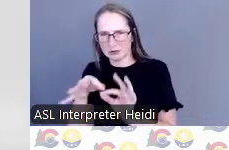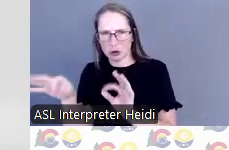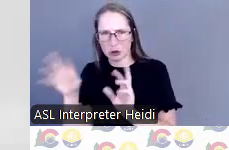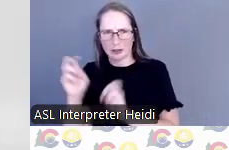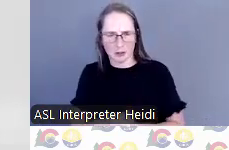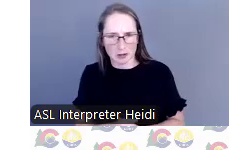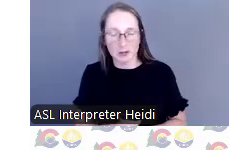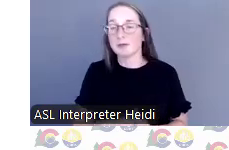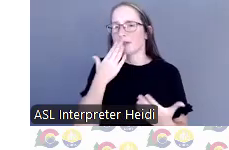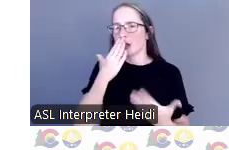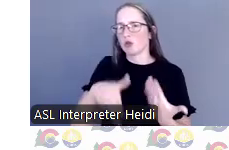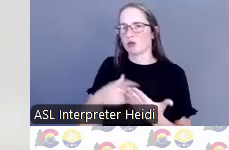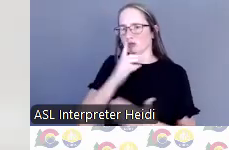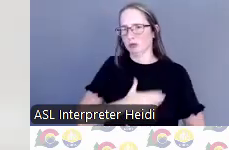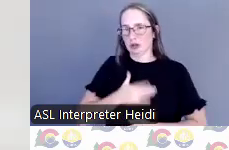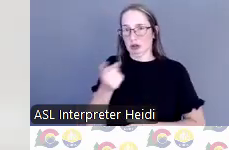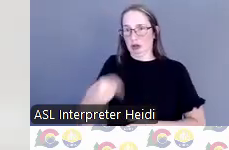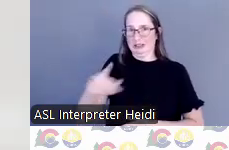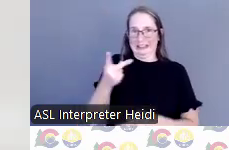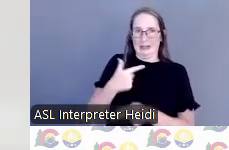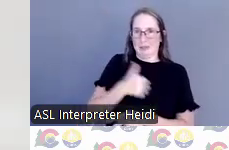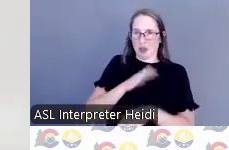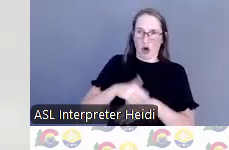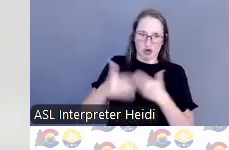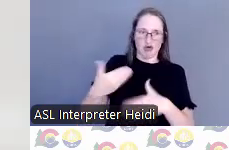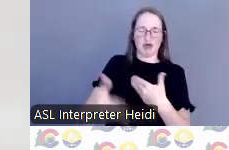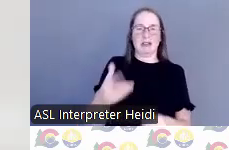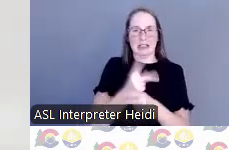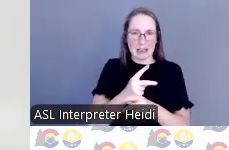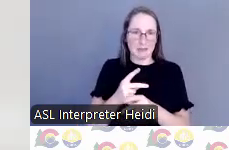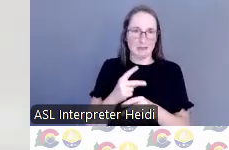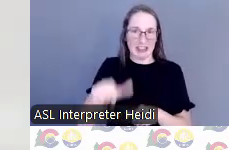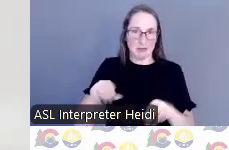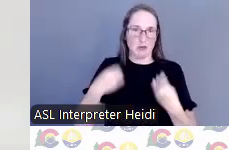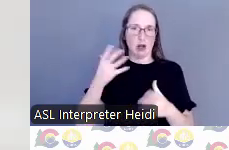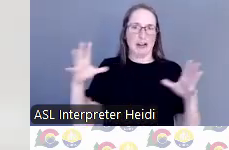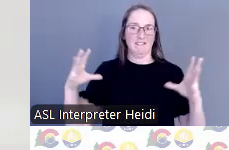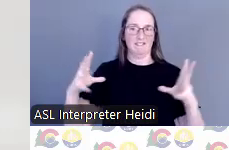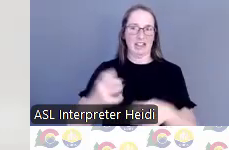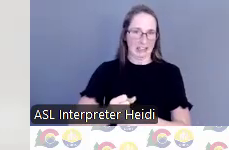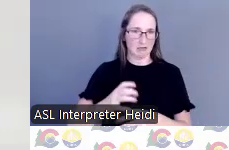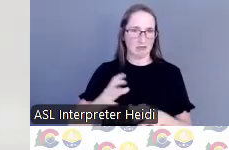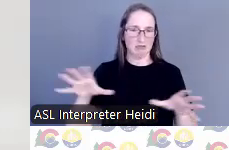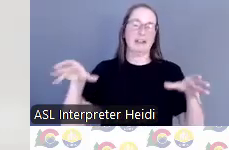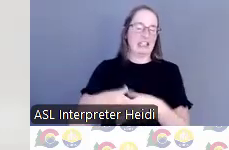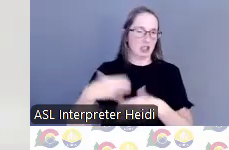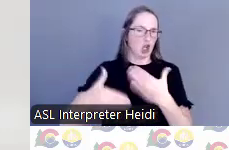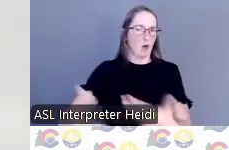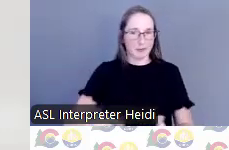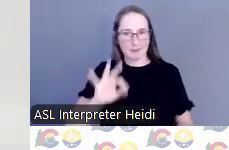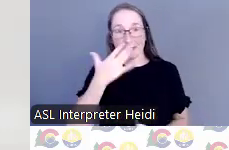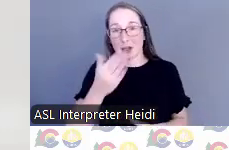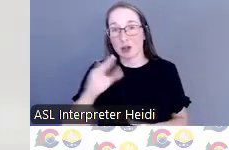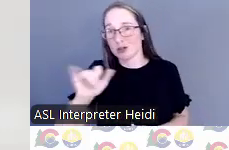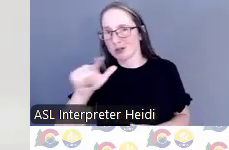Thank you all. Really appreciate it. You keep us on track and keep this provider convening moving. You could do next slide. Thank you, Jill.